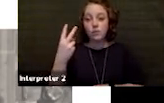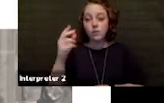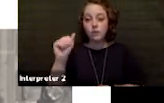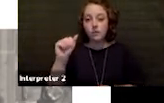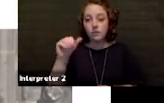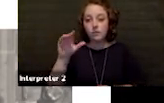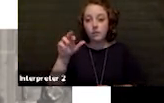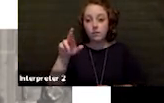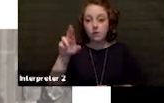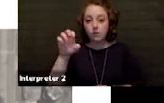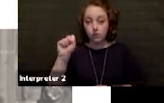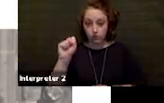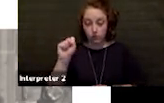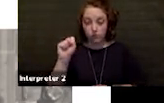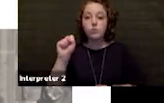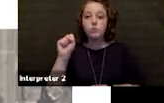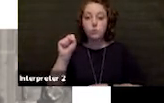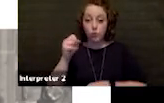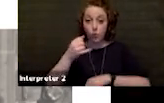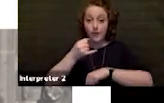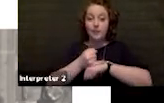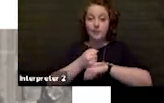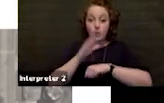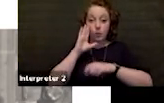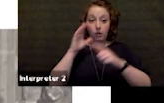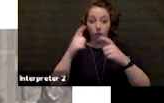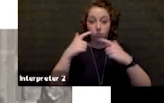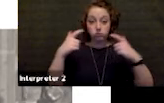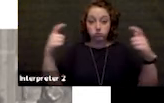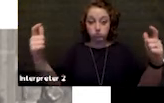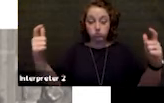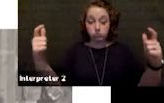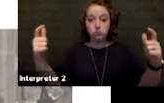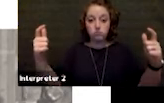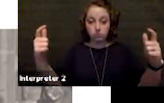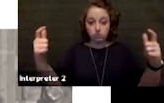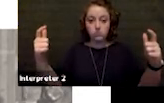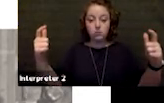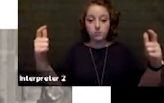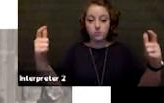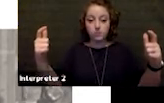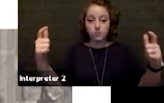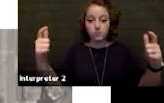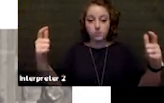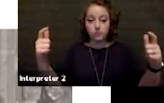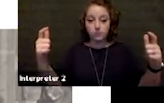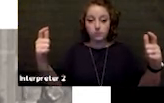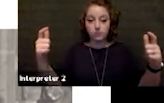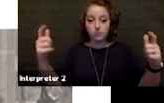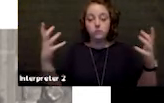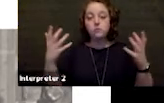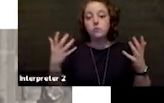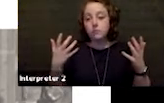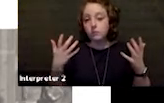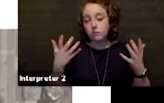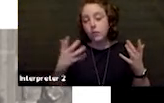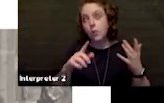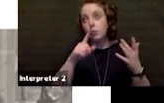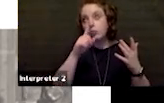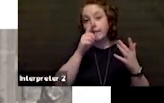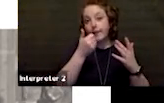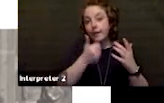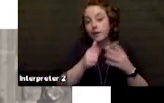campus size will be growing. With any option, it can grow because